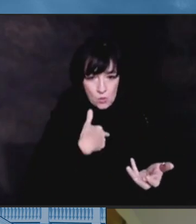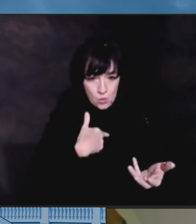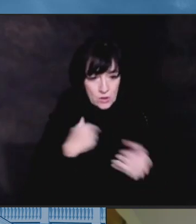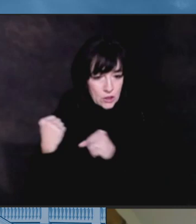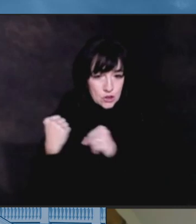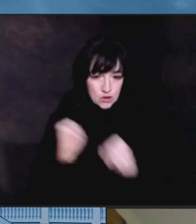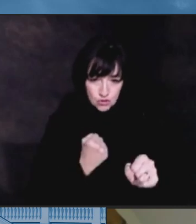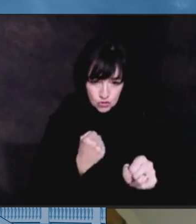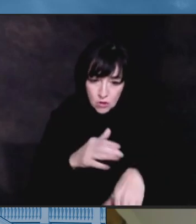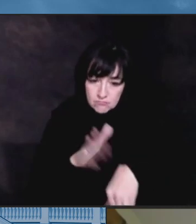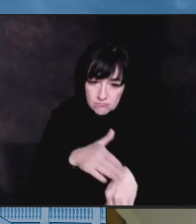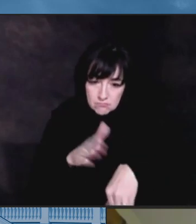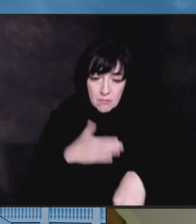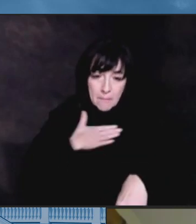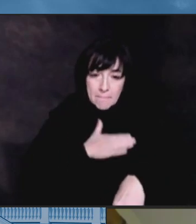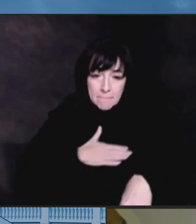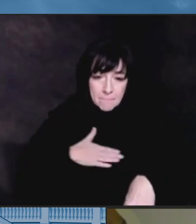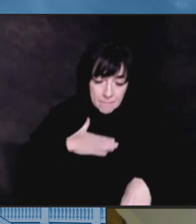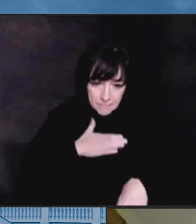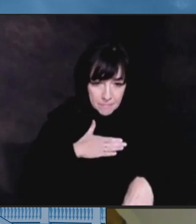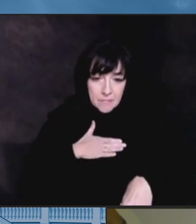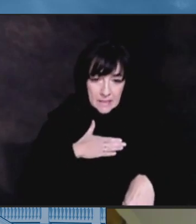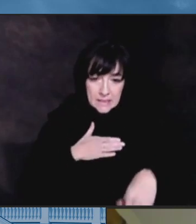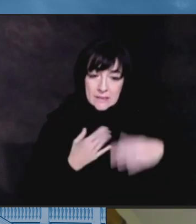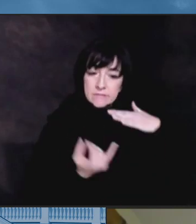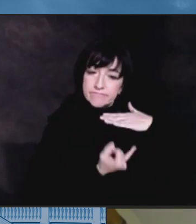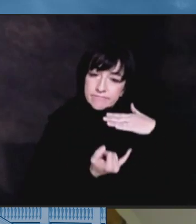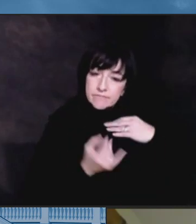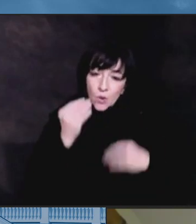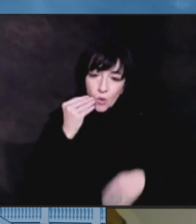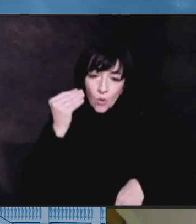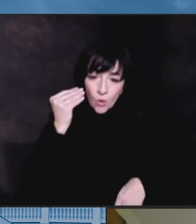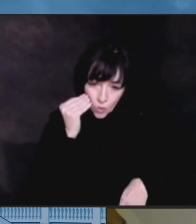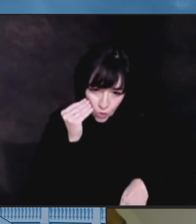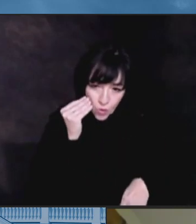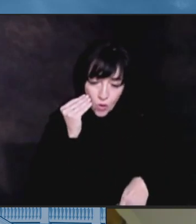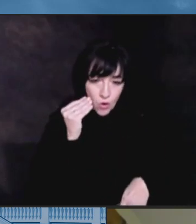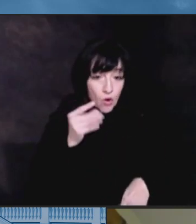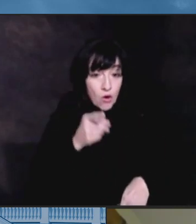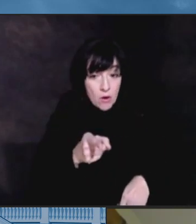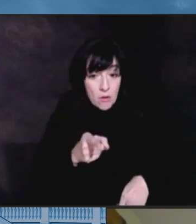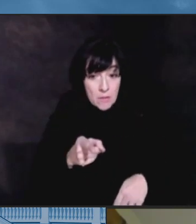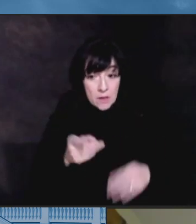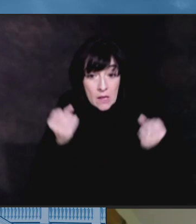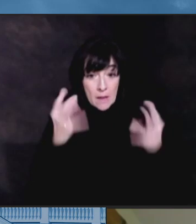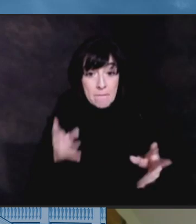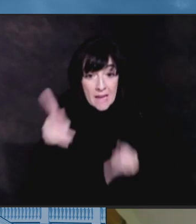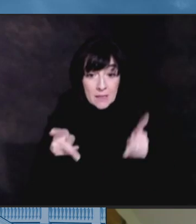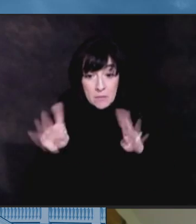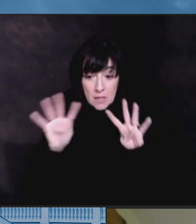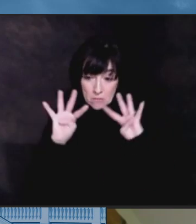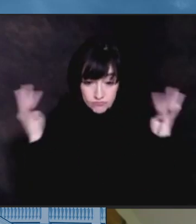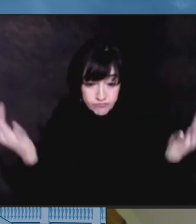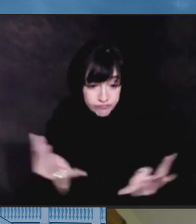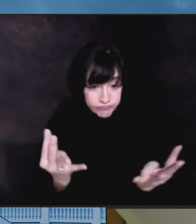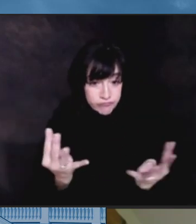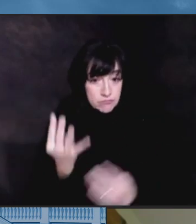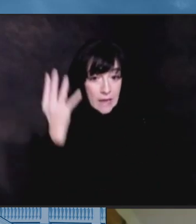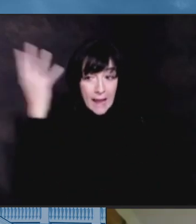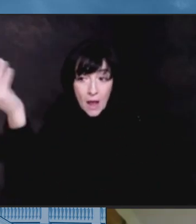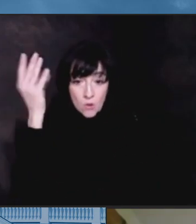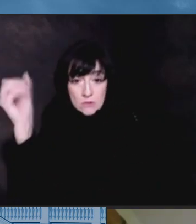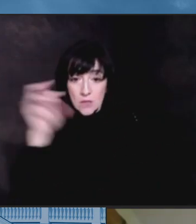cautionary for everybody. Don't circulate in large gatherings in or outside. Wear face coverings.